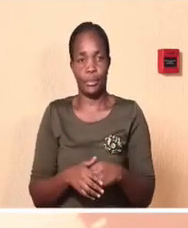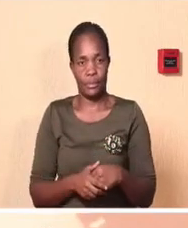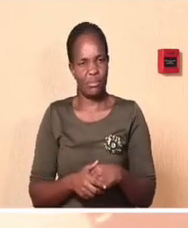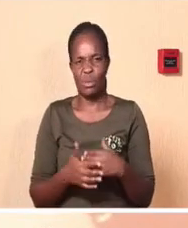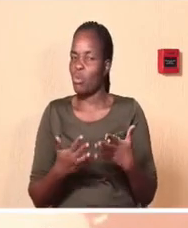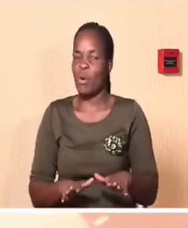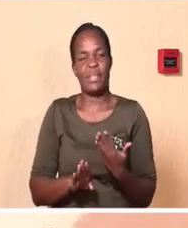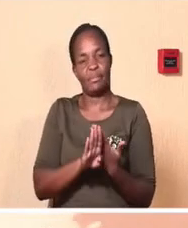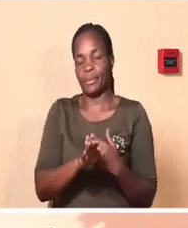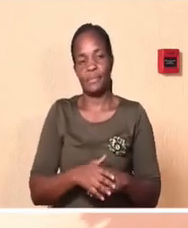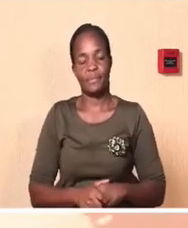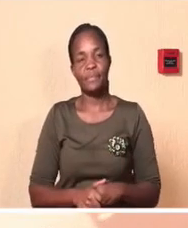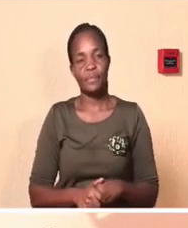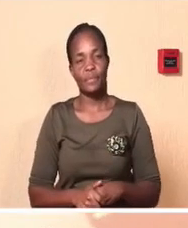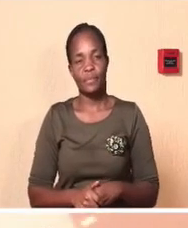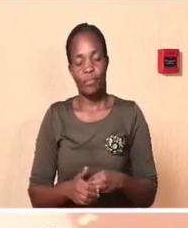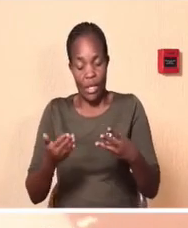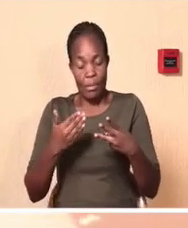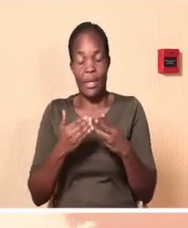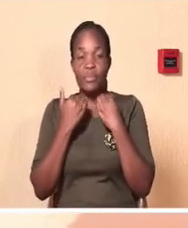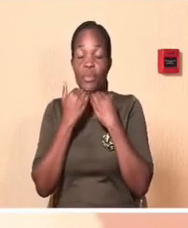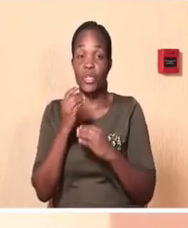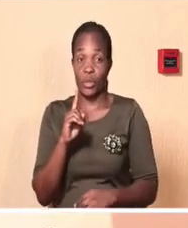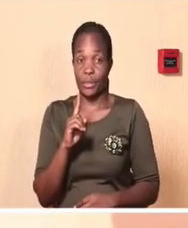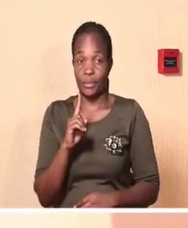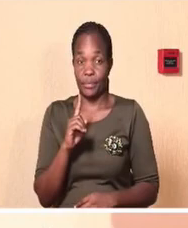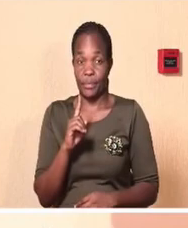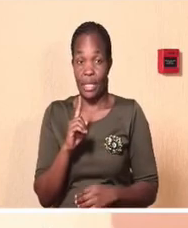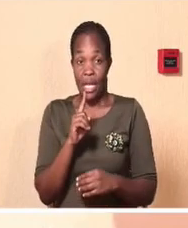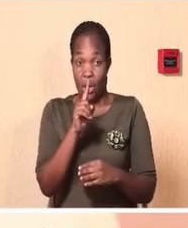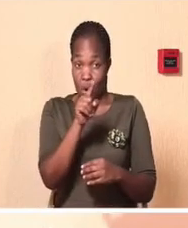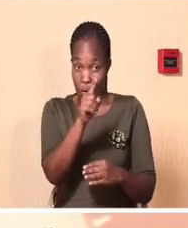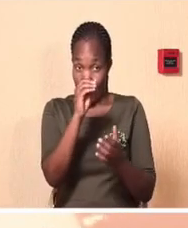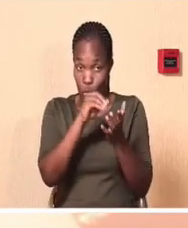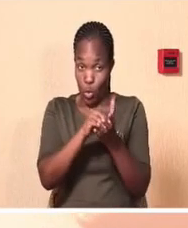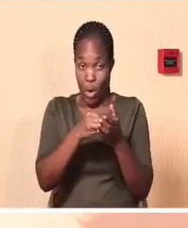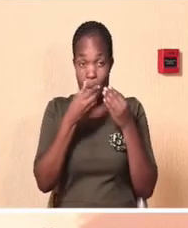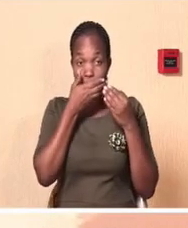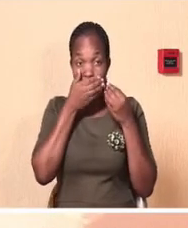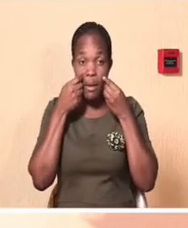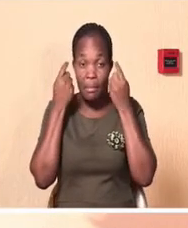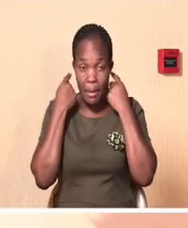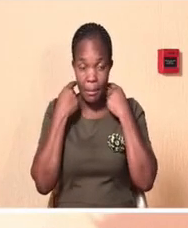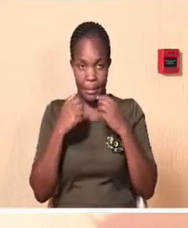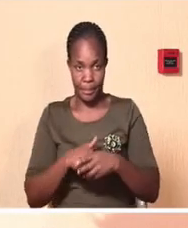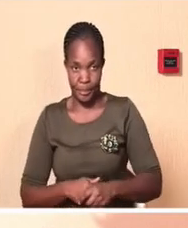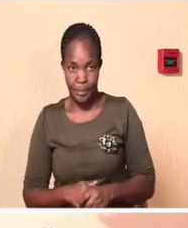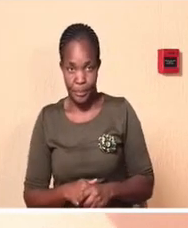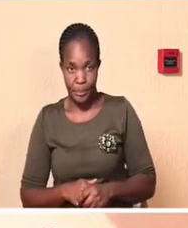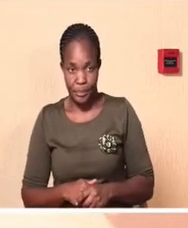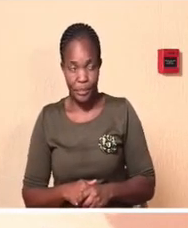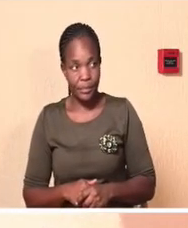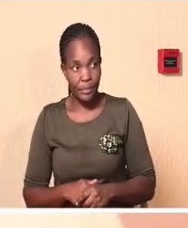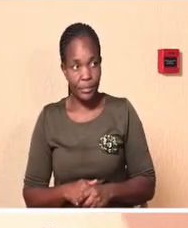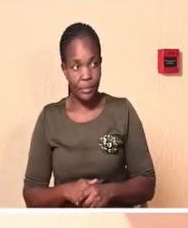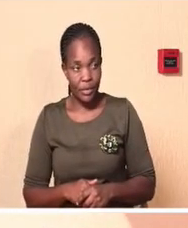Another important thing to remember is that sometimes when you have the mask on, you tend to have a false sense of